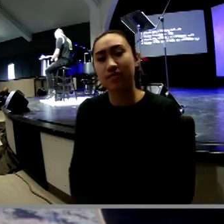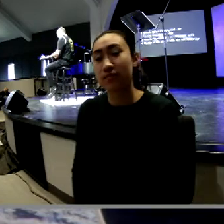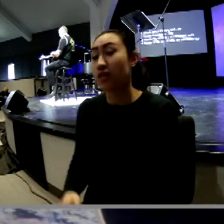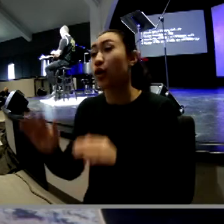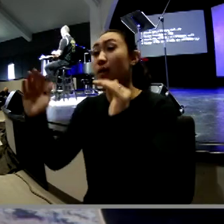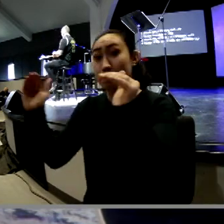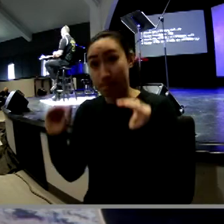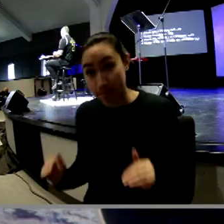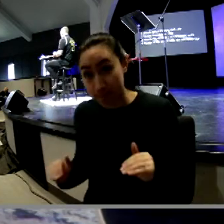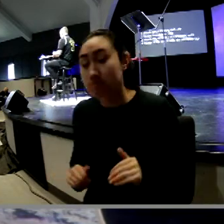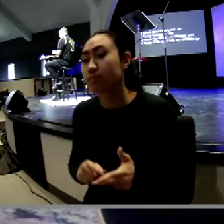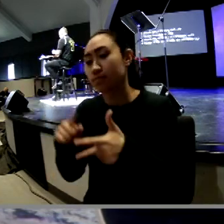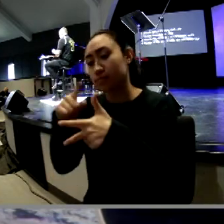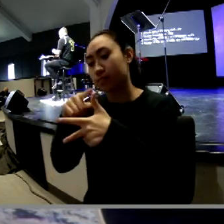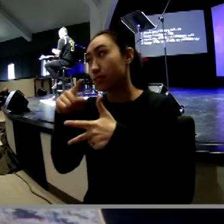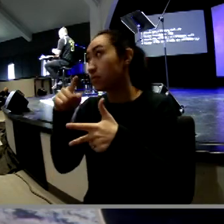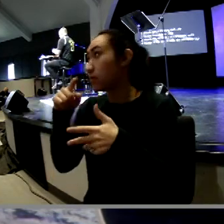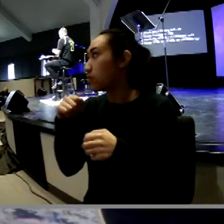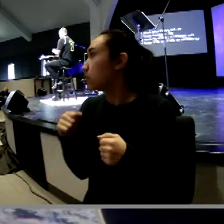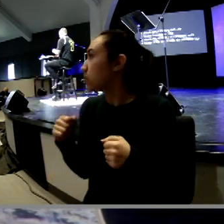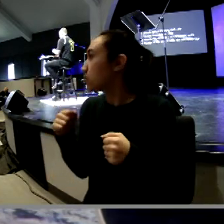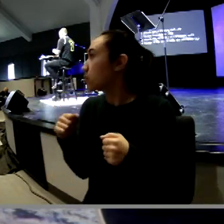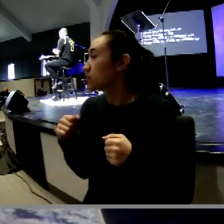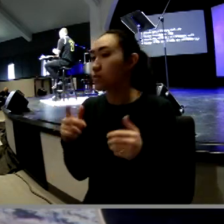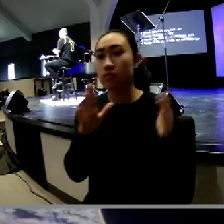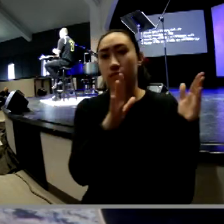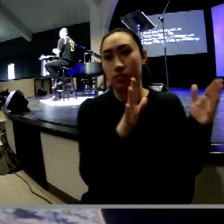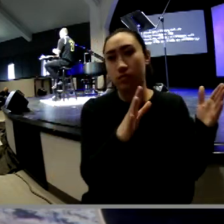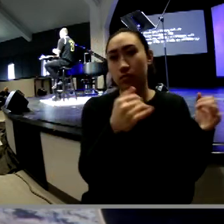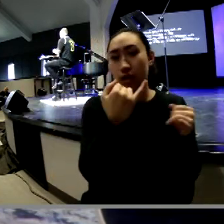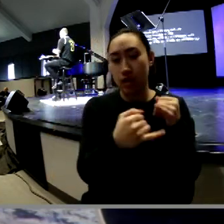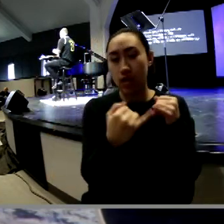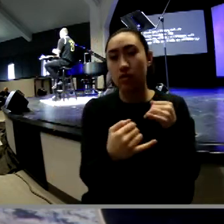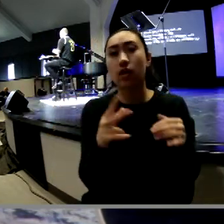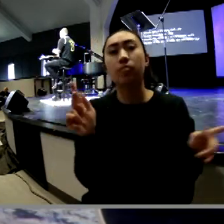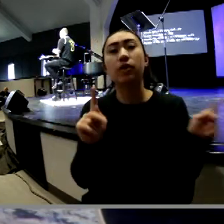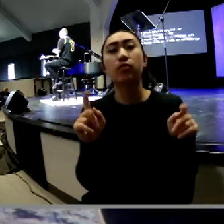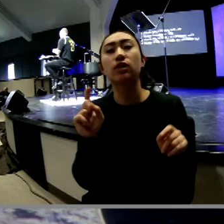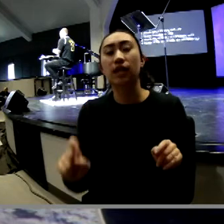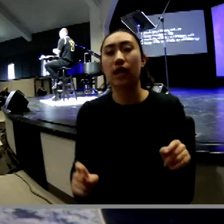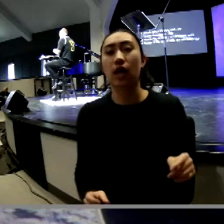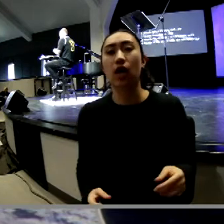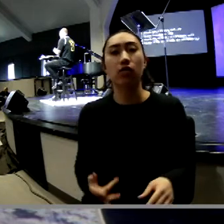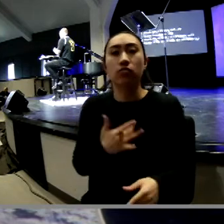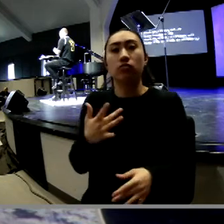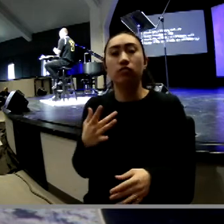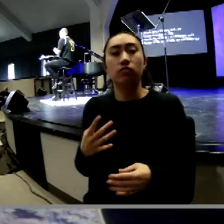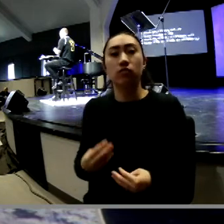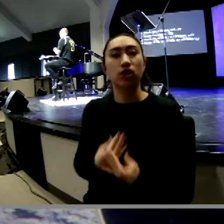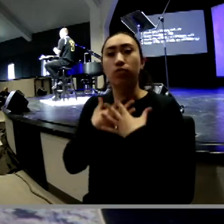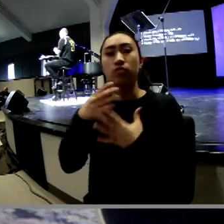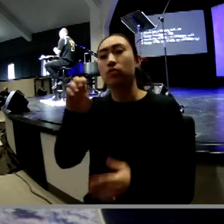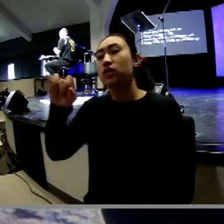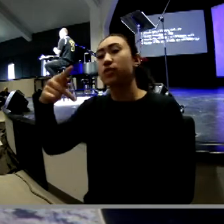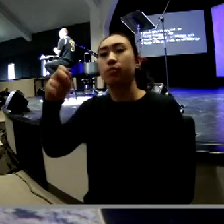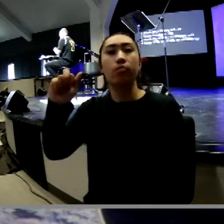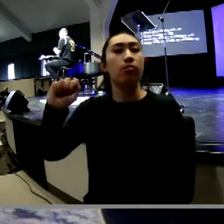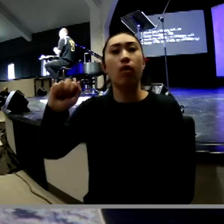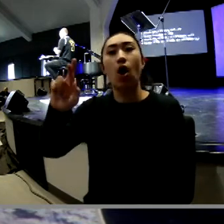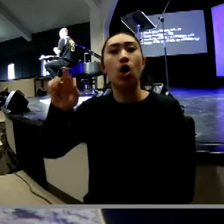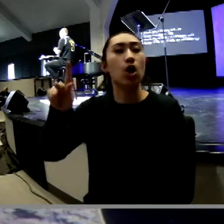And the last is people just need a spark. They need the seed. They need the mission. There's four soil types in your